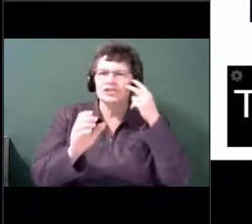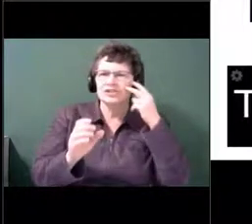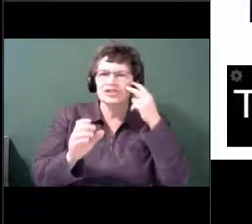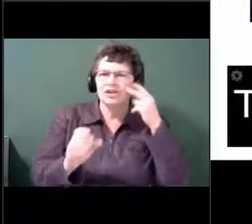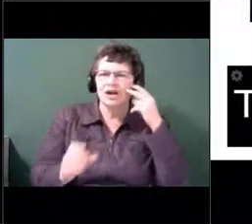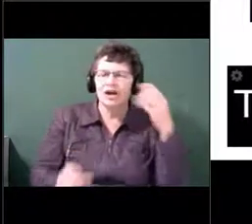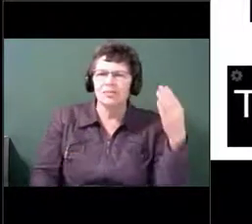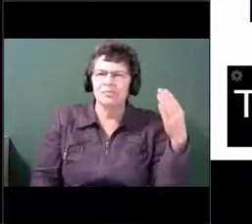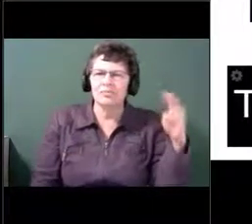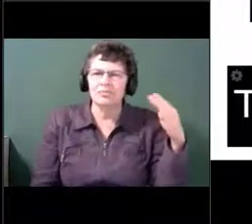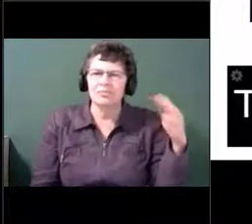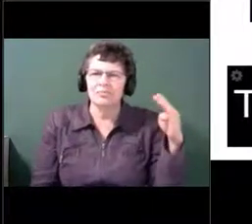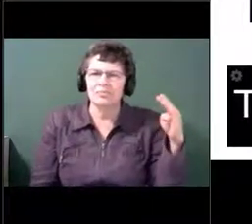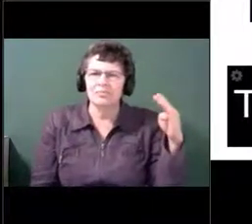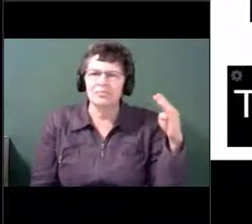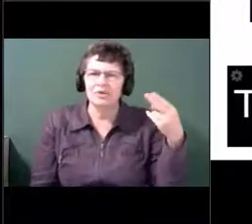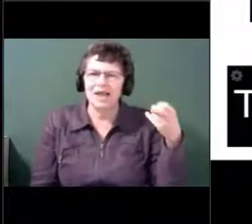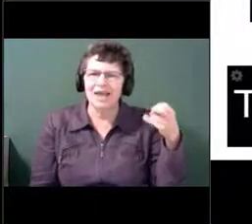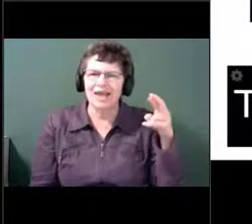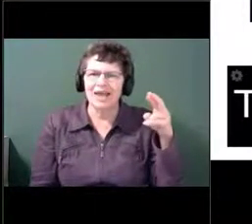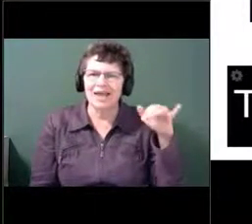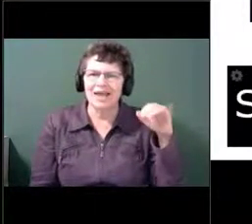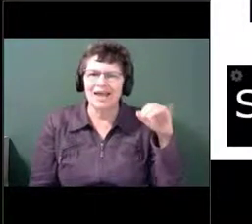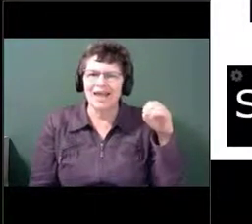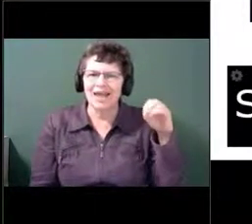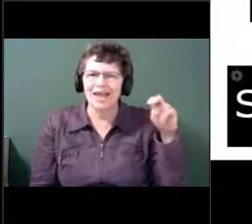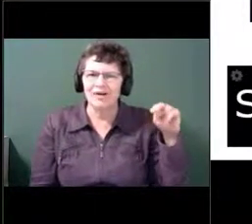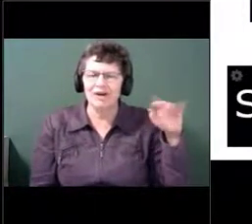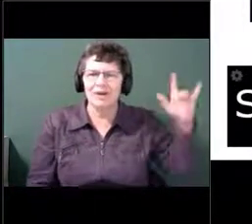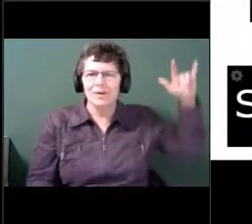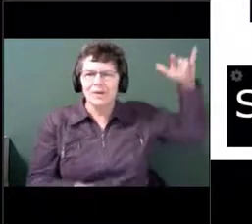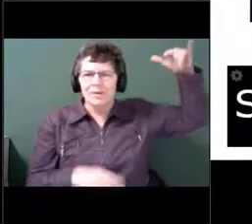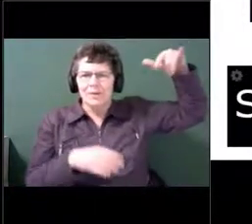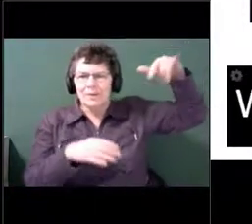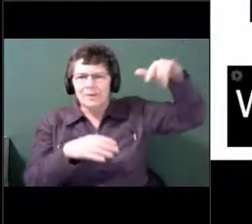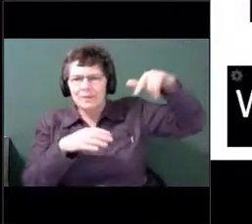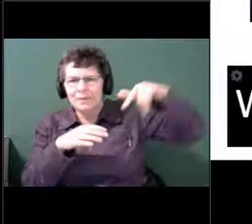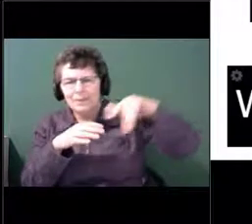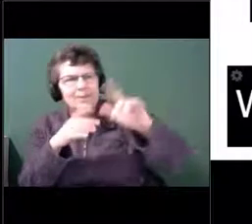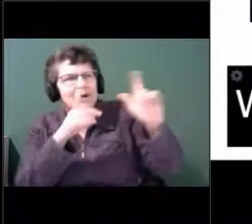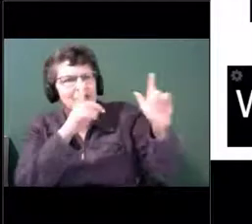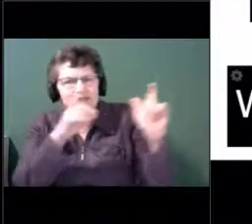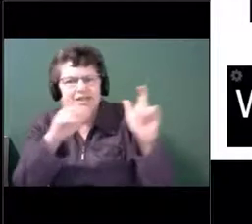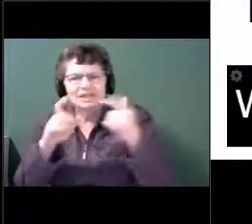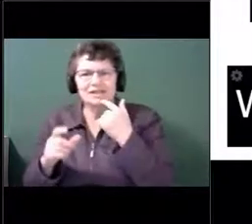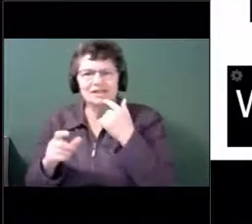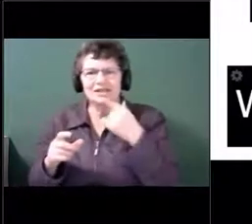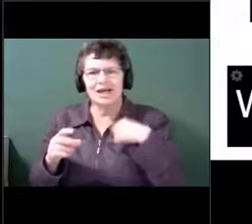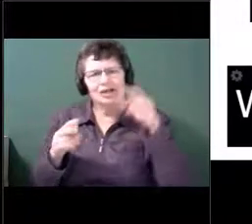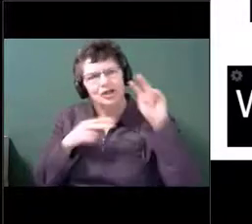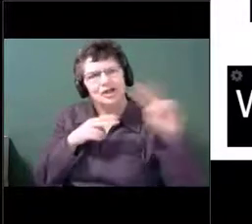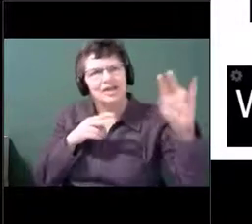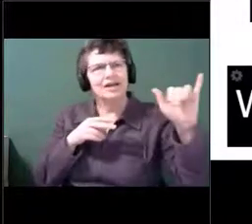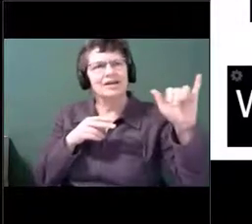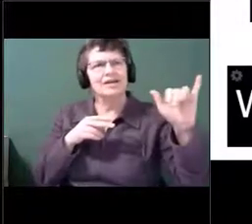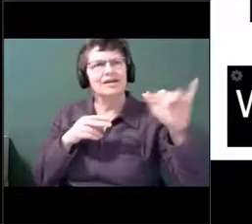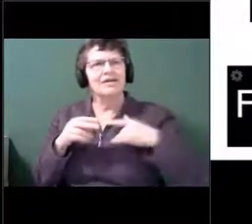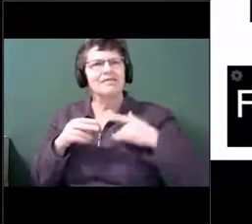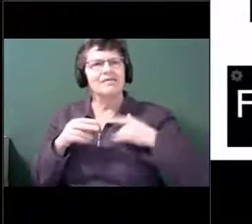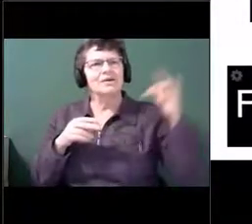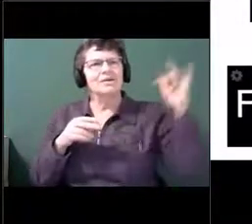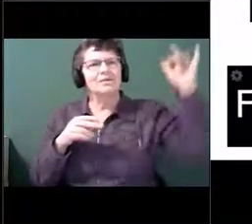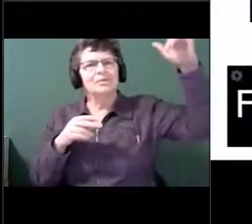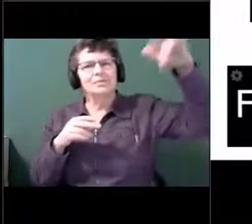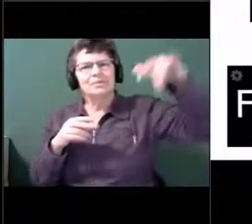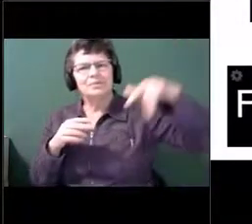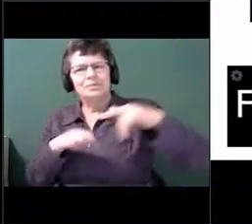at that picture long enough, it feels like he's gliding, skimming through the water. I get a bit nostalgic looking at it because it looks